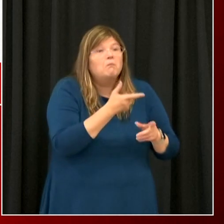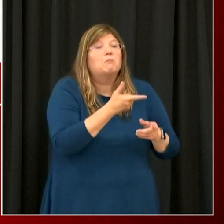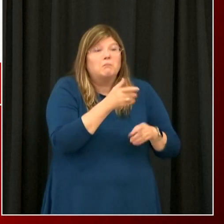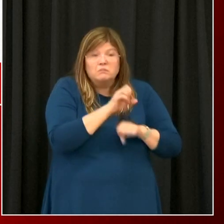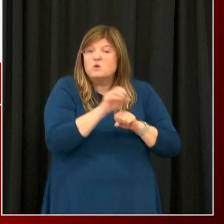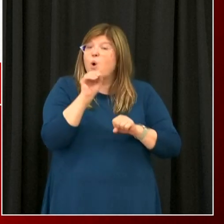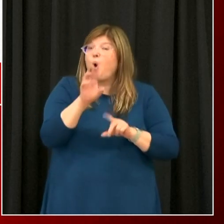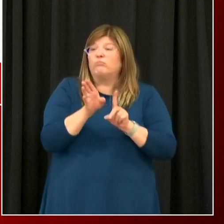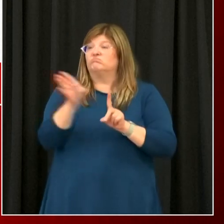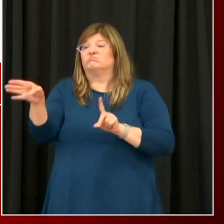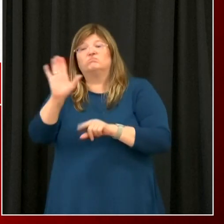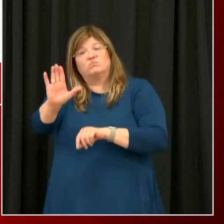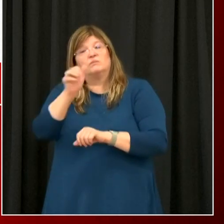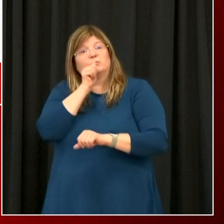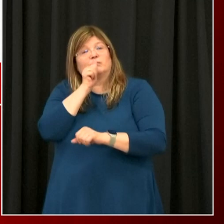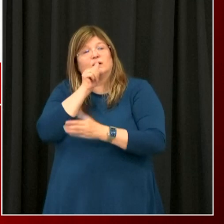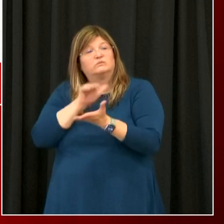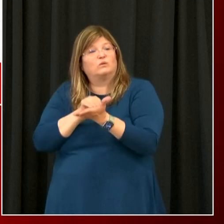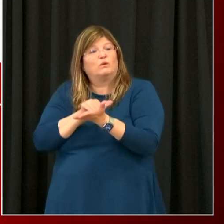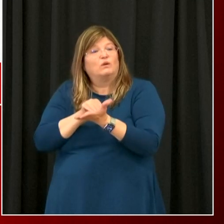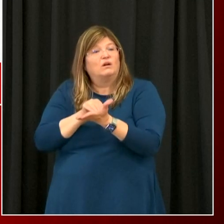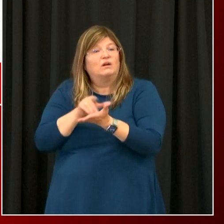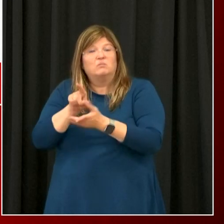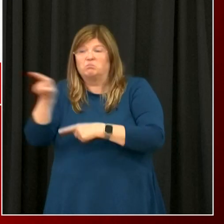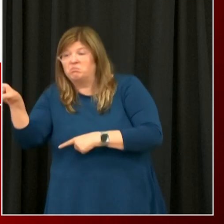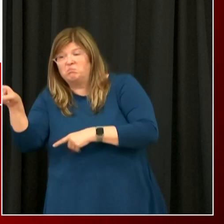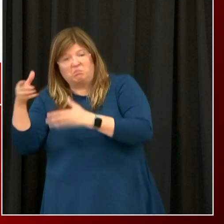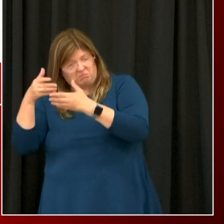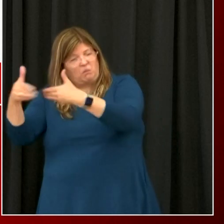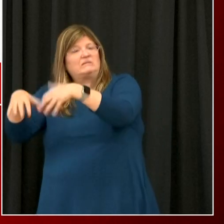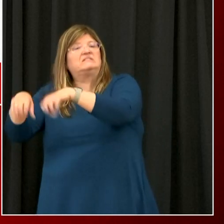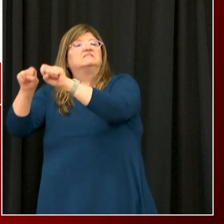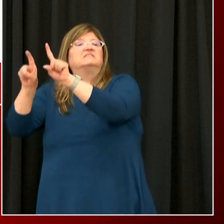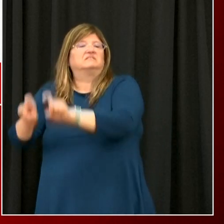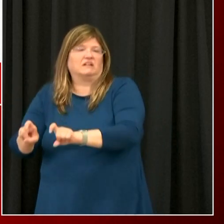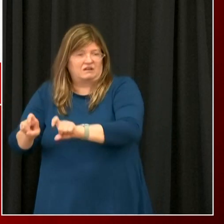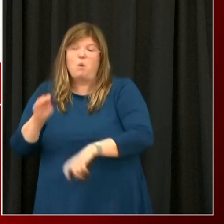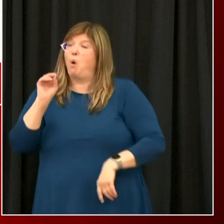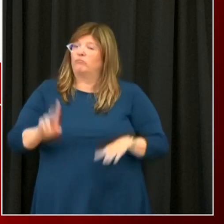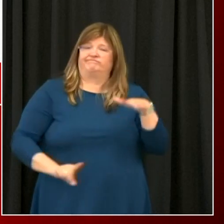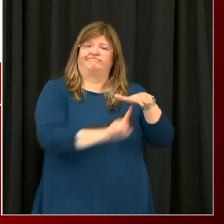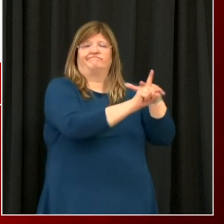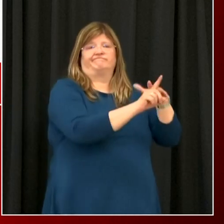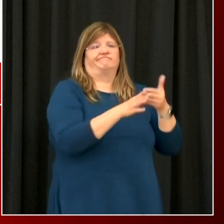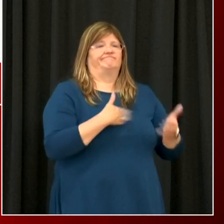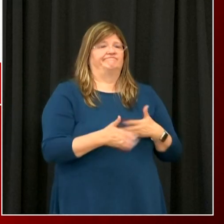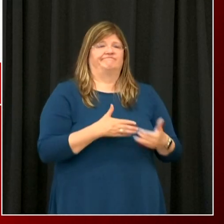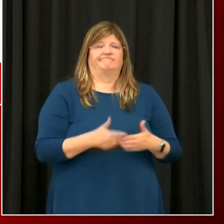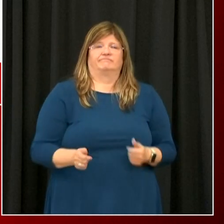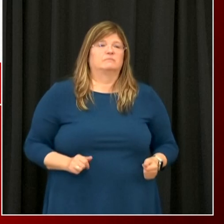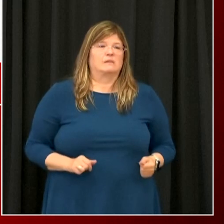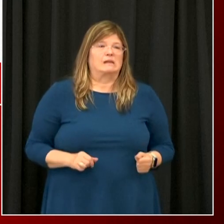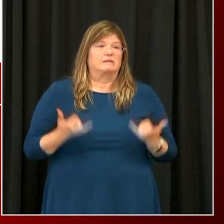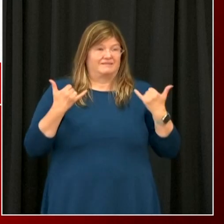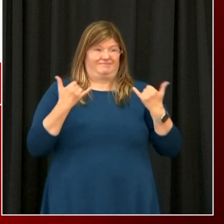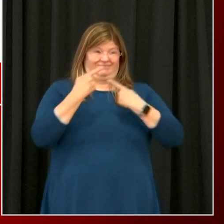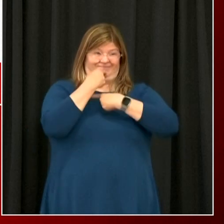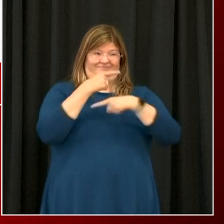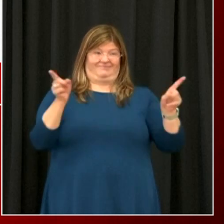everybody who needs a test to get a test. Next, I want to announce that starting on June 18th,